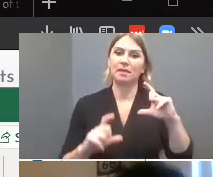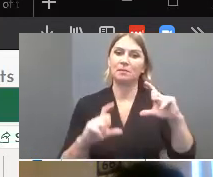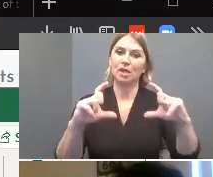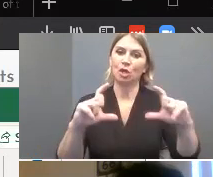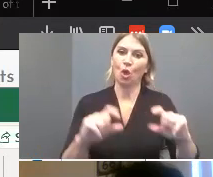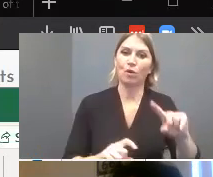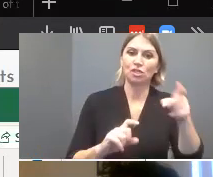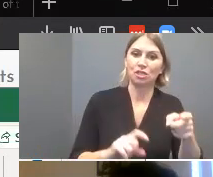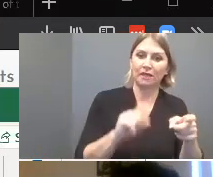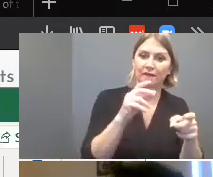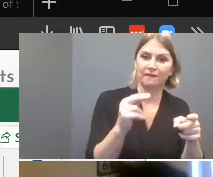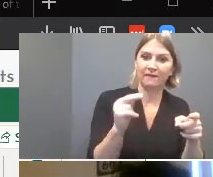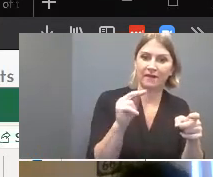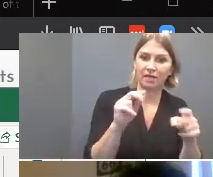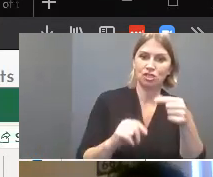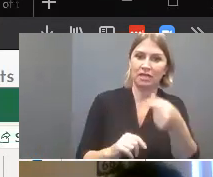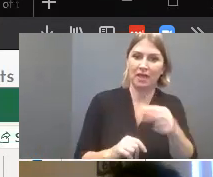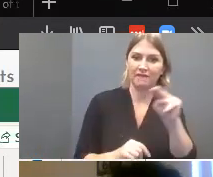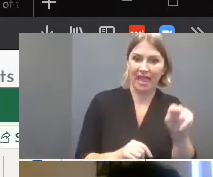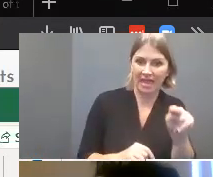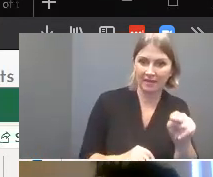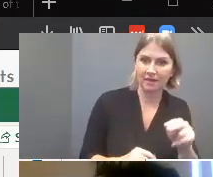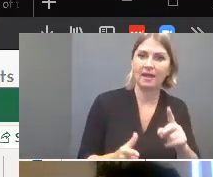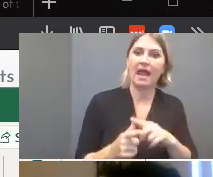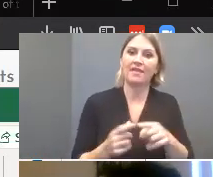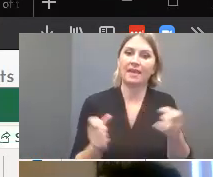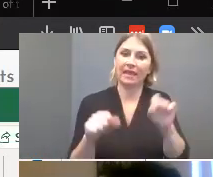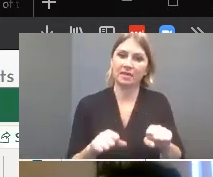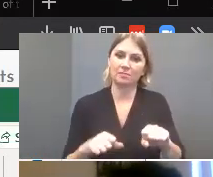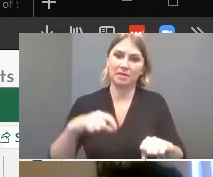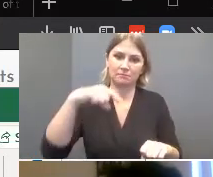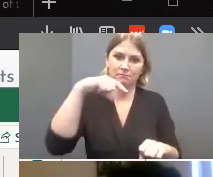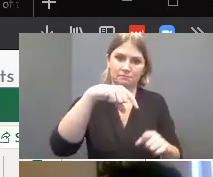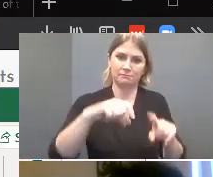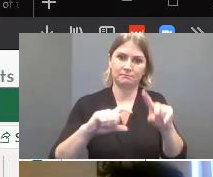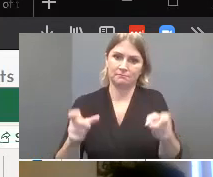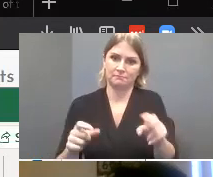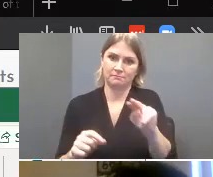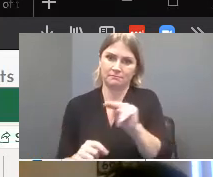of g of n. Only then can big theta be satisfied. You are correct.